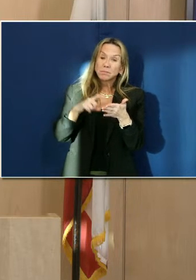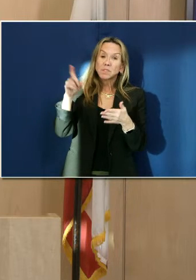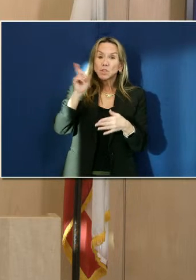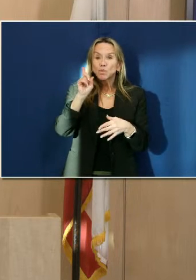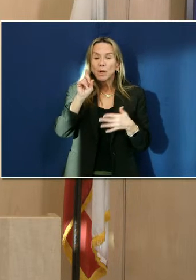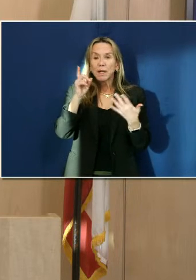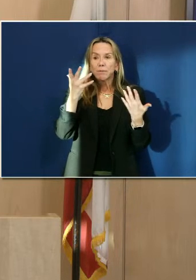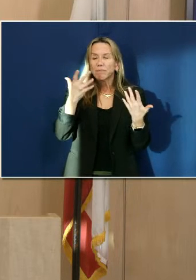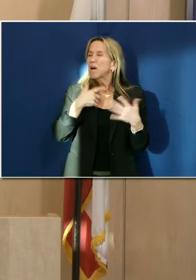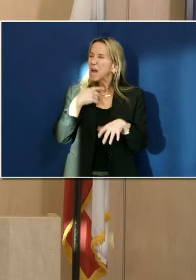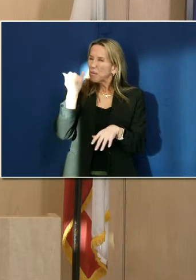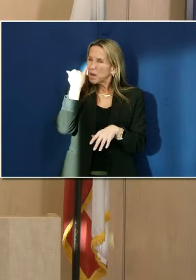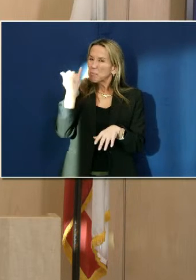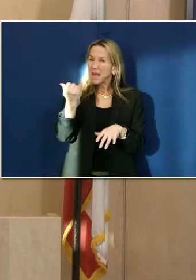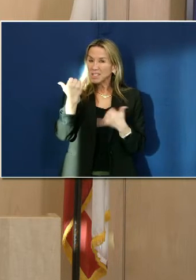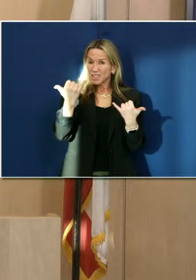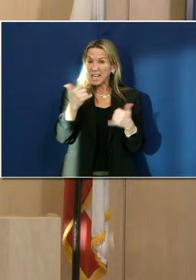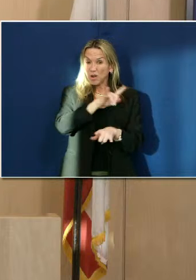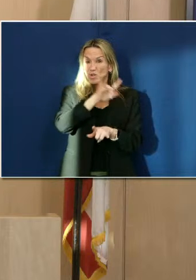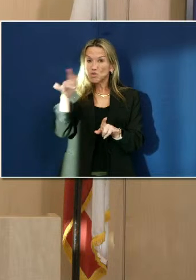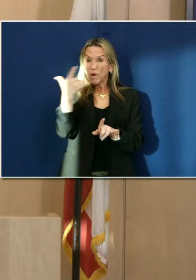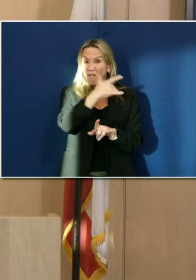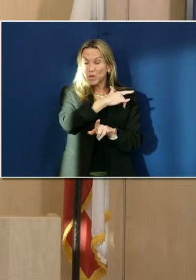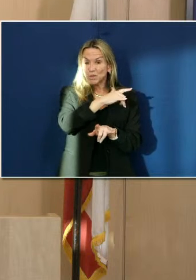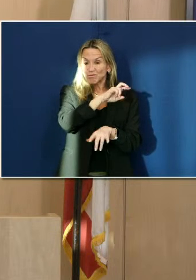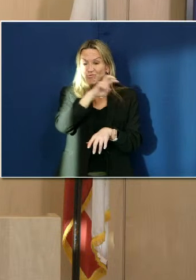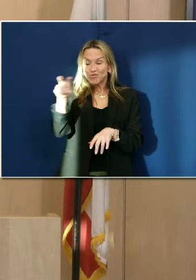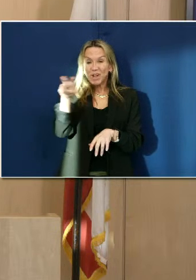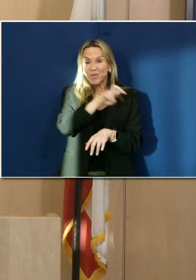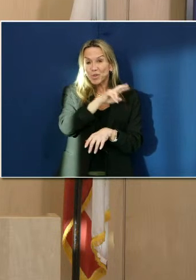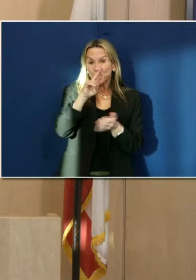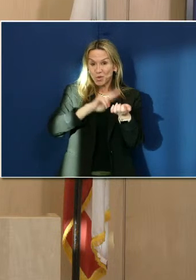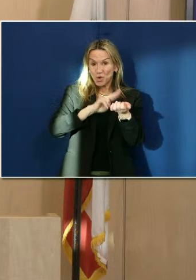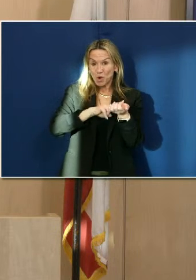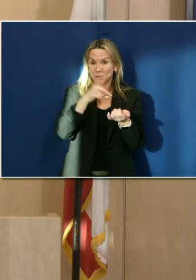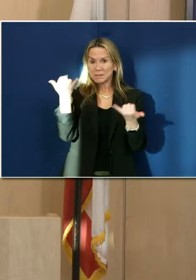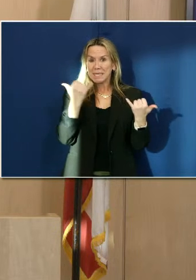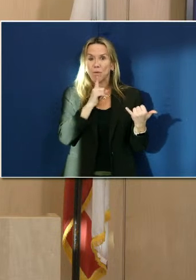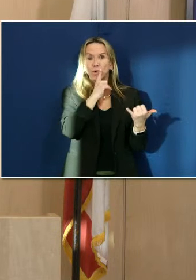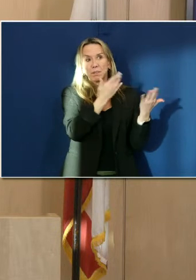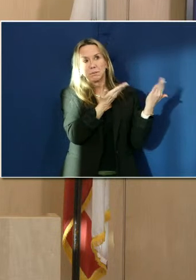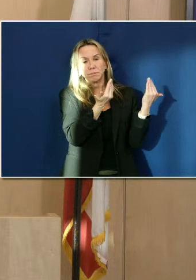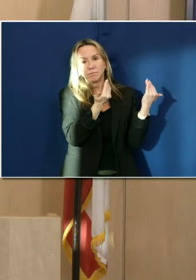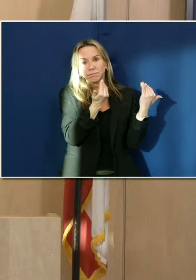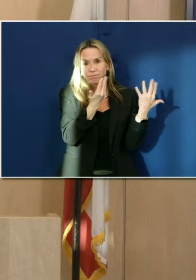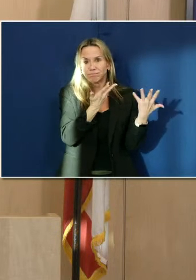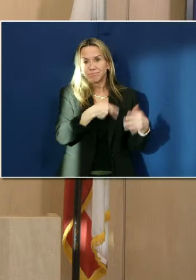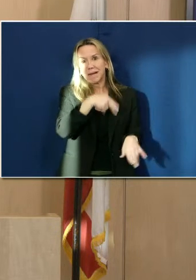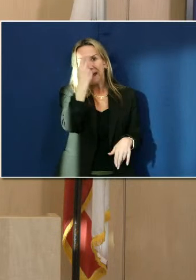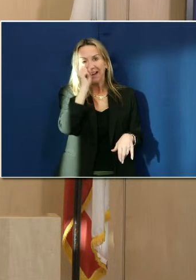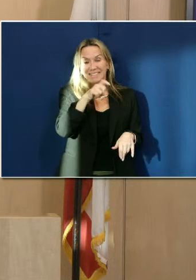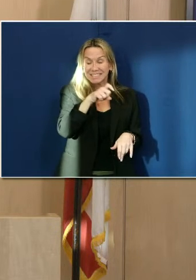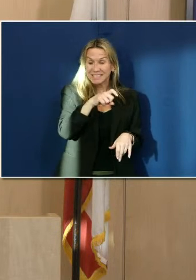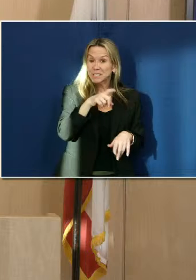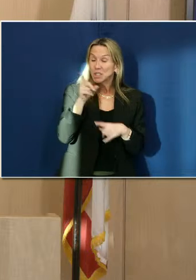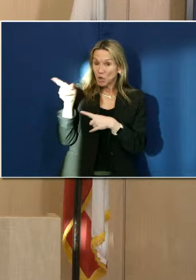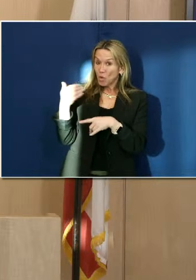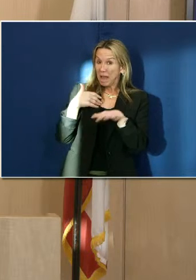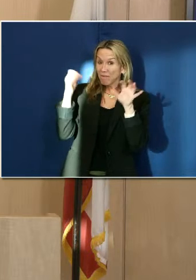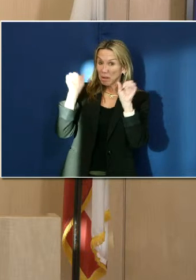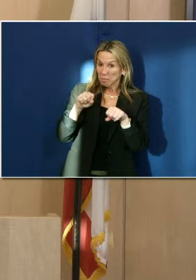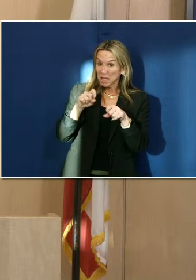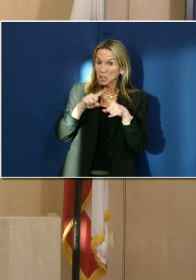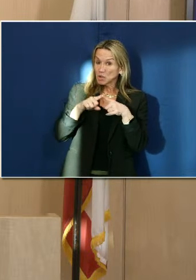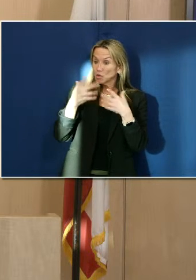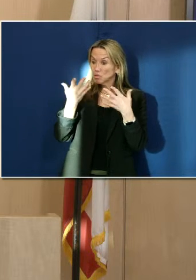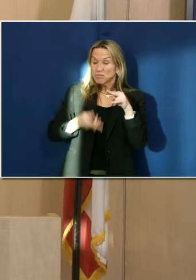travel nurses, I imagine, are in high demand. So, like, do you have much ability to make your staffing better than it